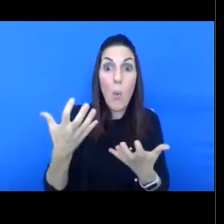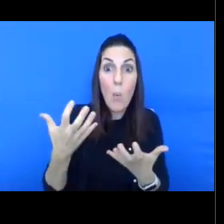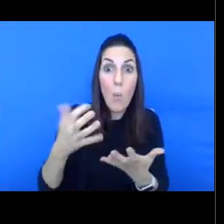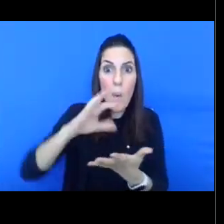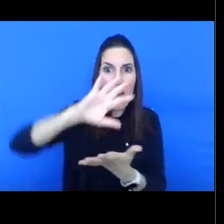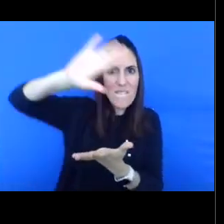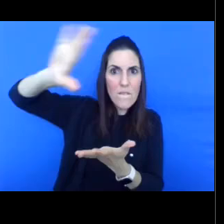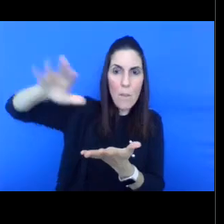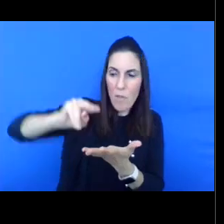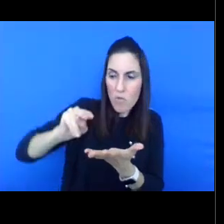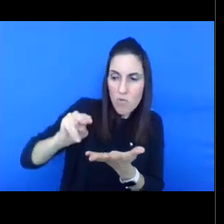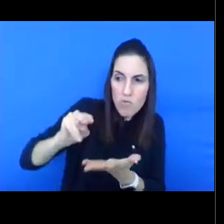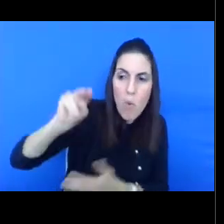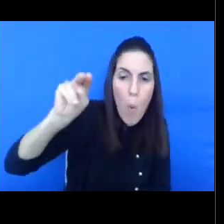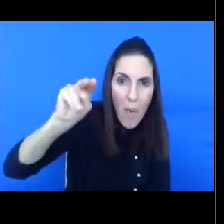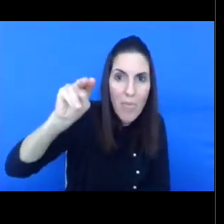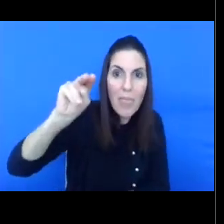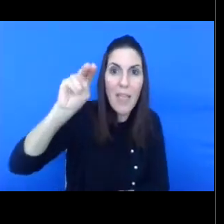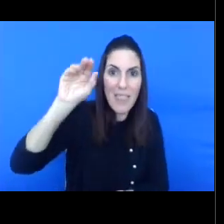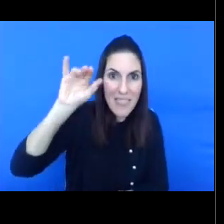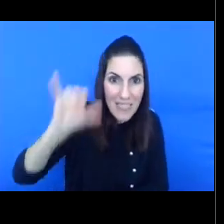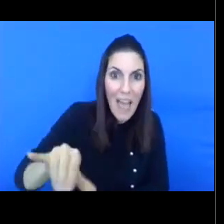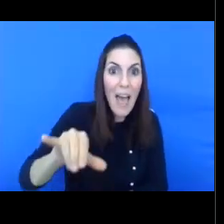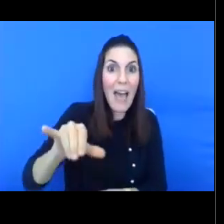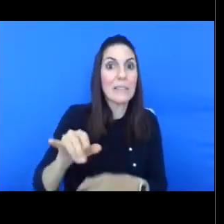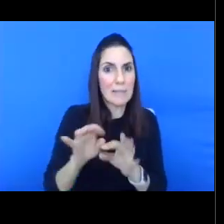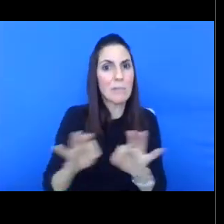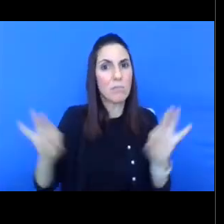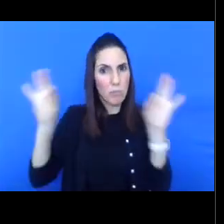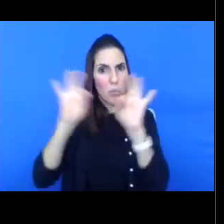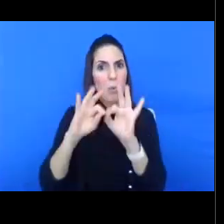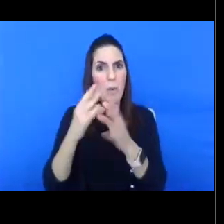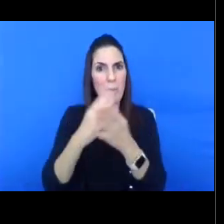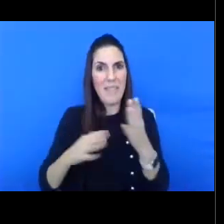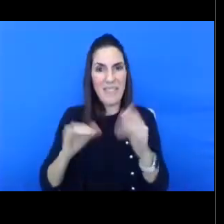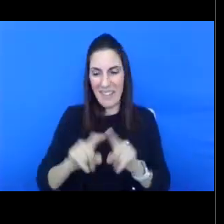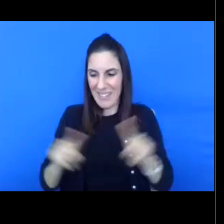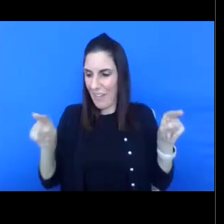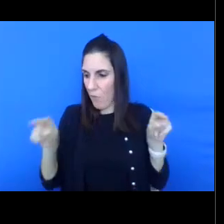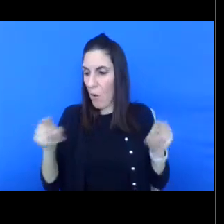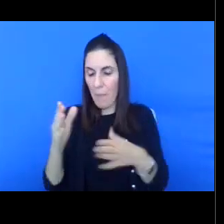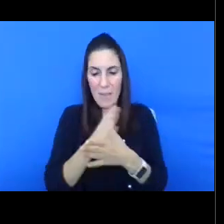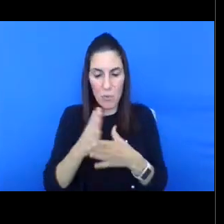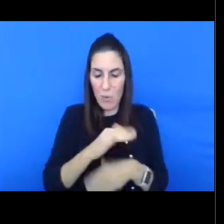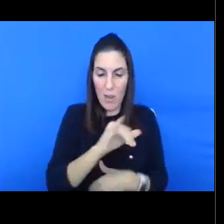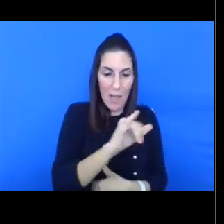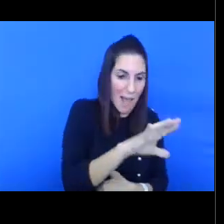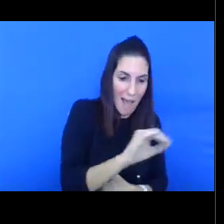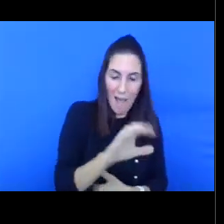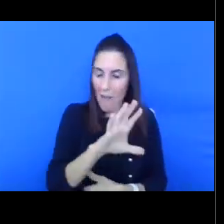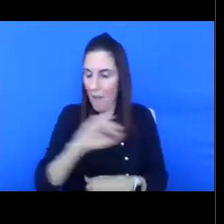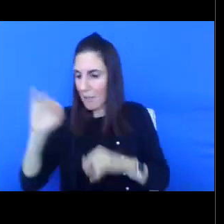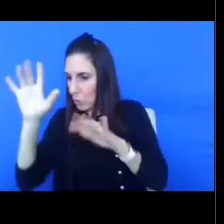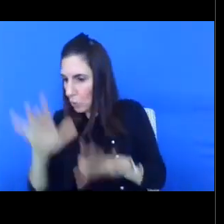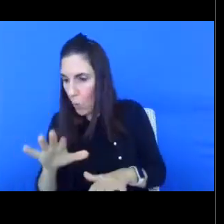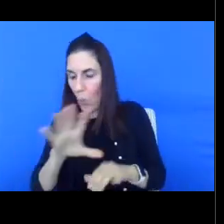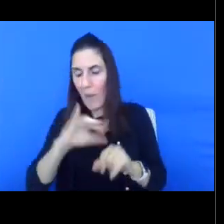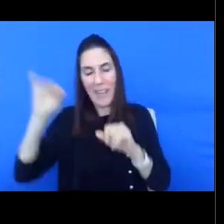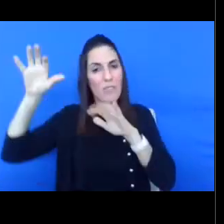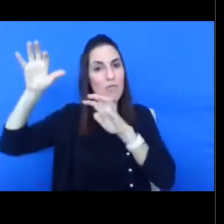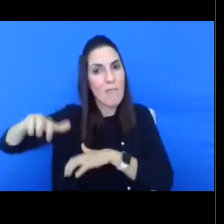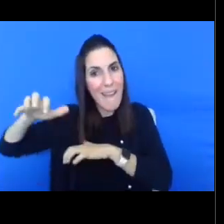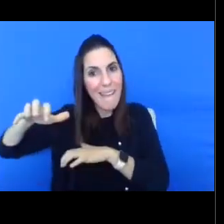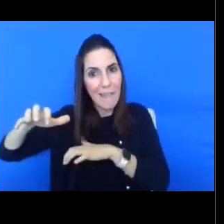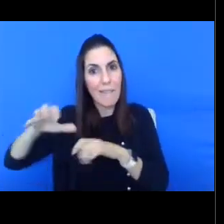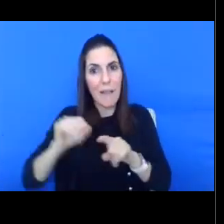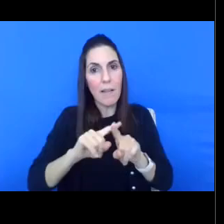the north. Okay, that's a really sensitive thing, and that's the big difference between ice versus snow versus rain, etc. That